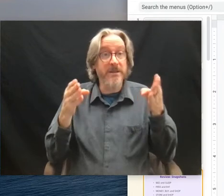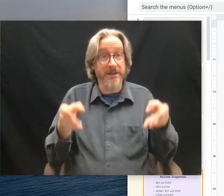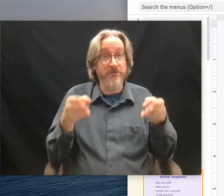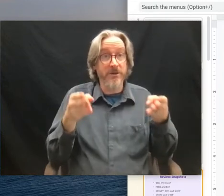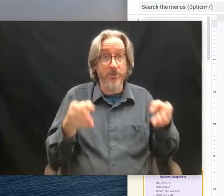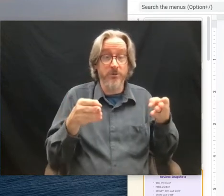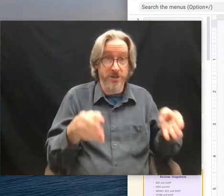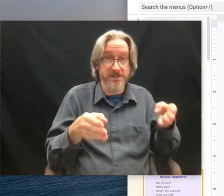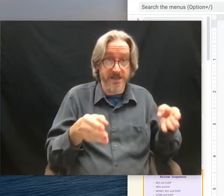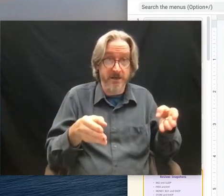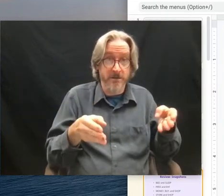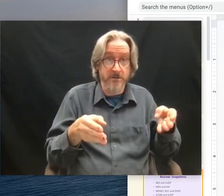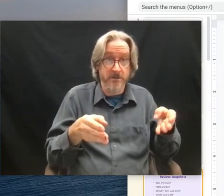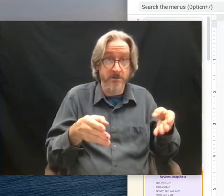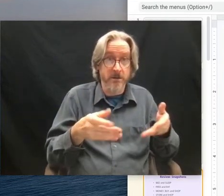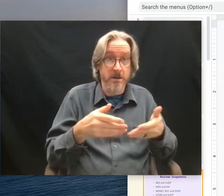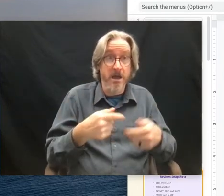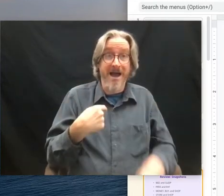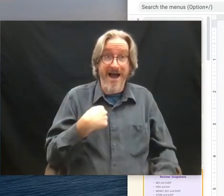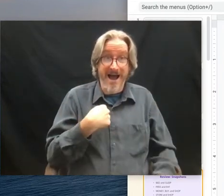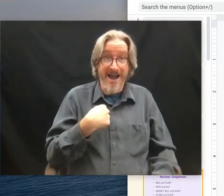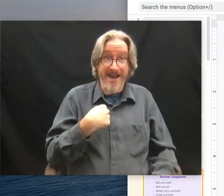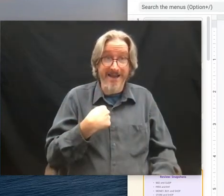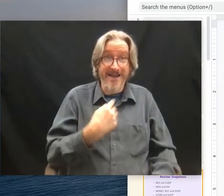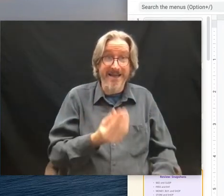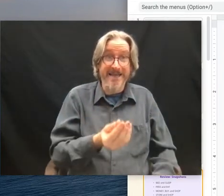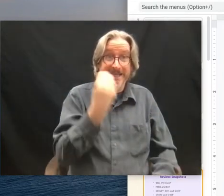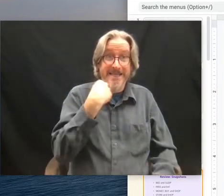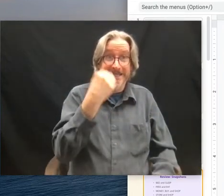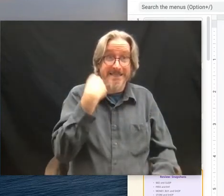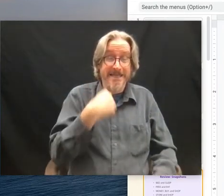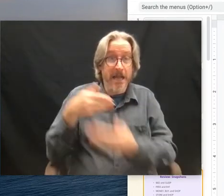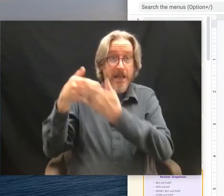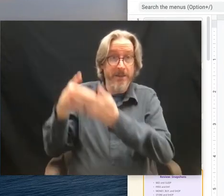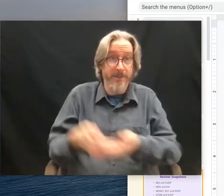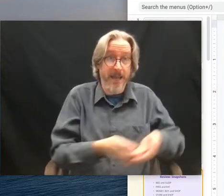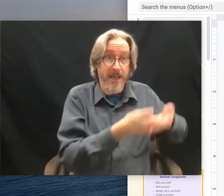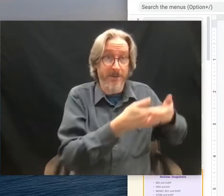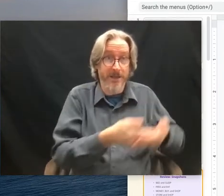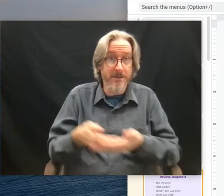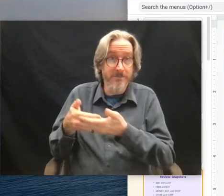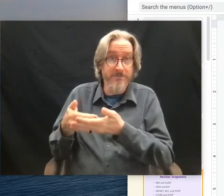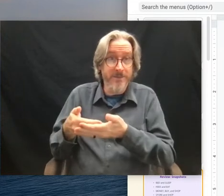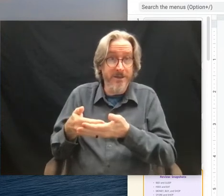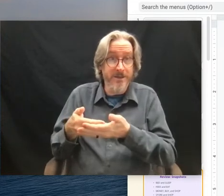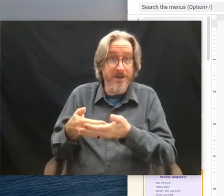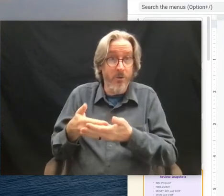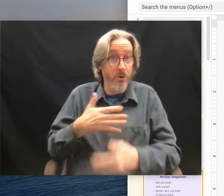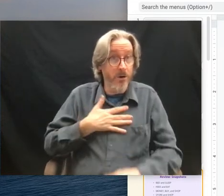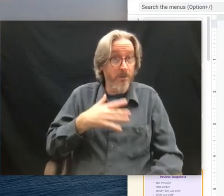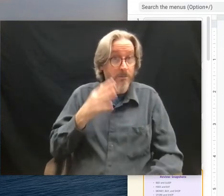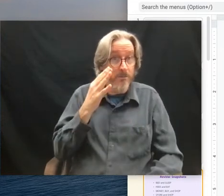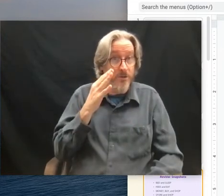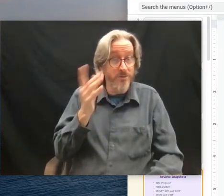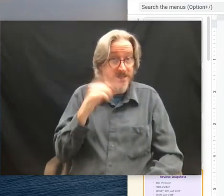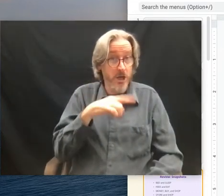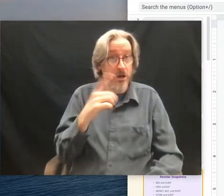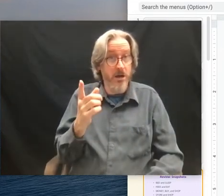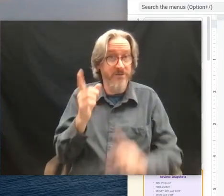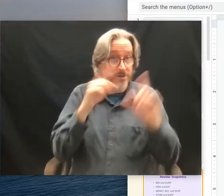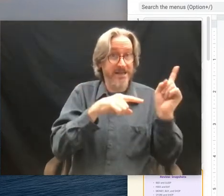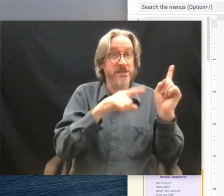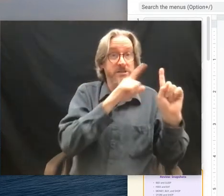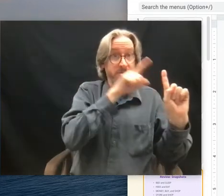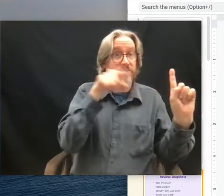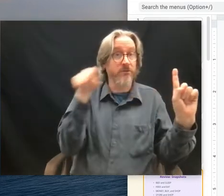think about literally what you just said. I eat the baby, or using